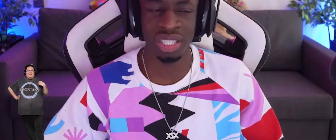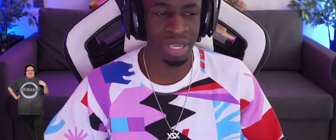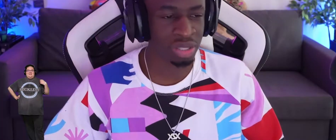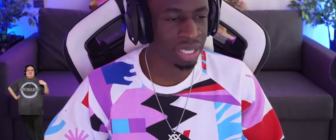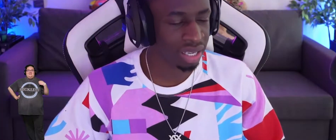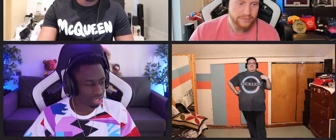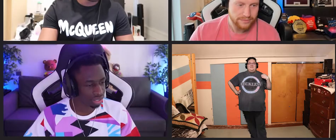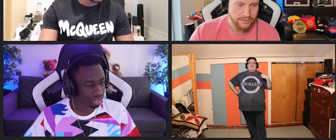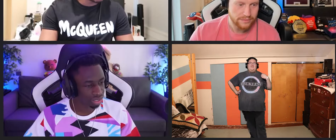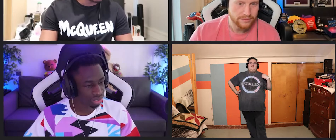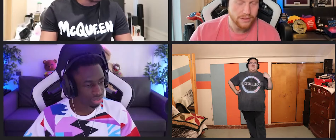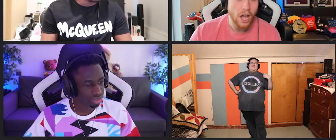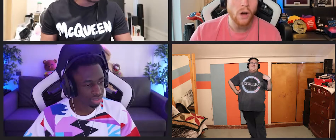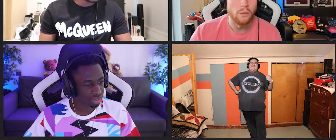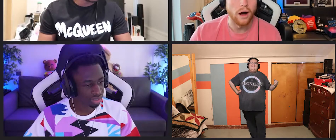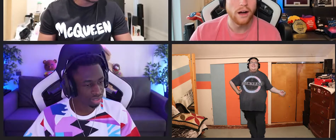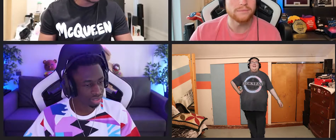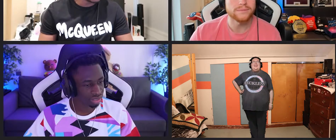just say he'd mash a bear? Yeah,